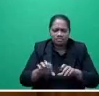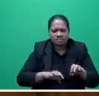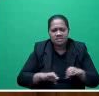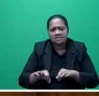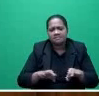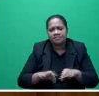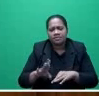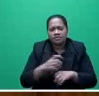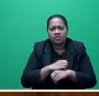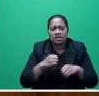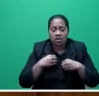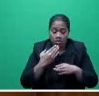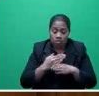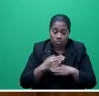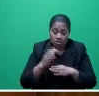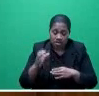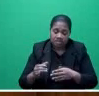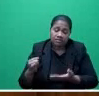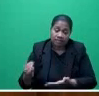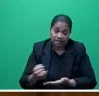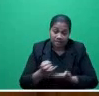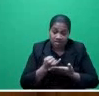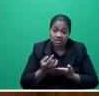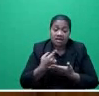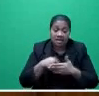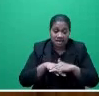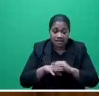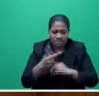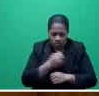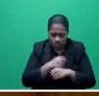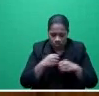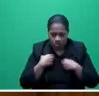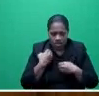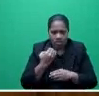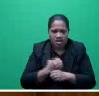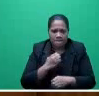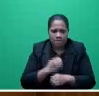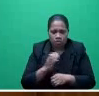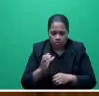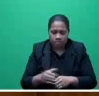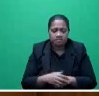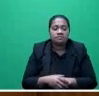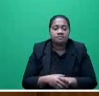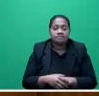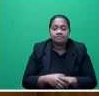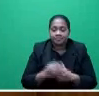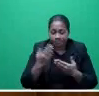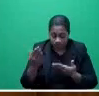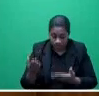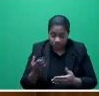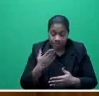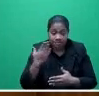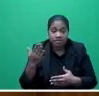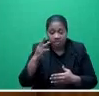policies for our workers or investors and for our employers. Honorable Speaker, Honorable Prime Minister,